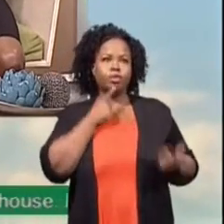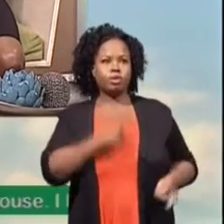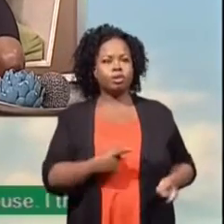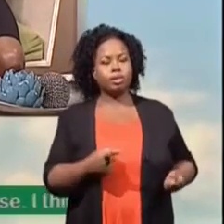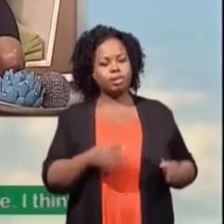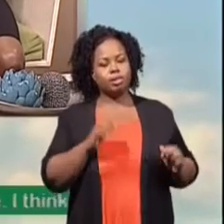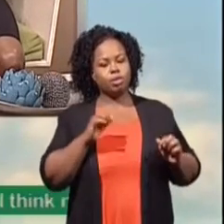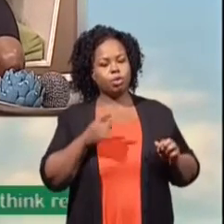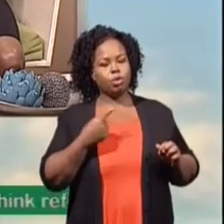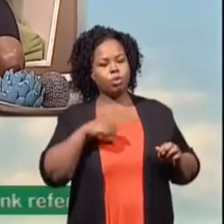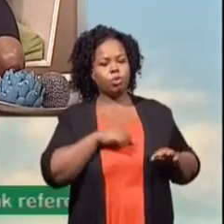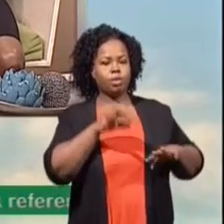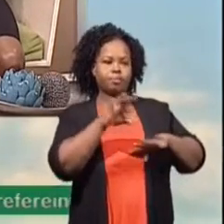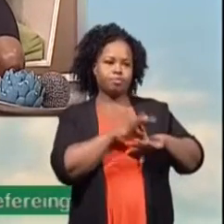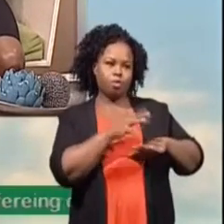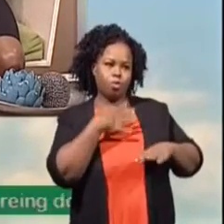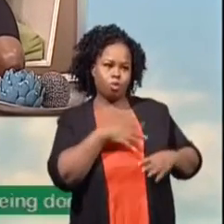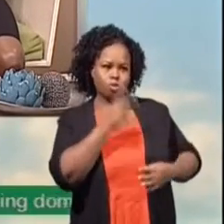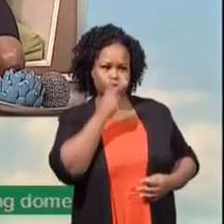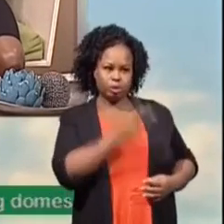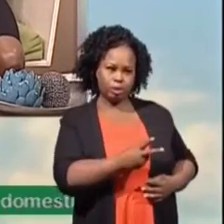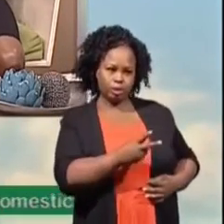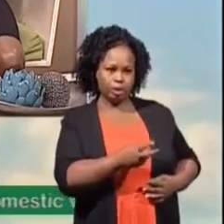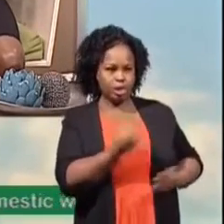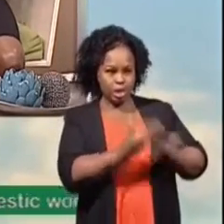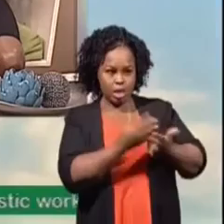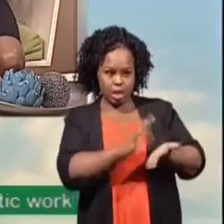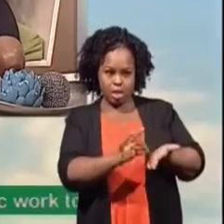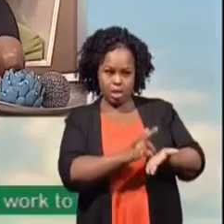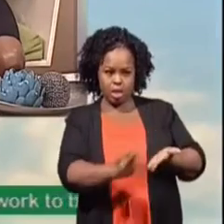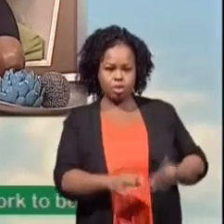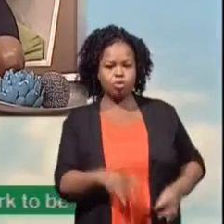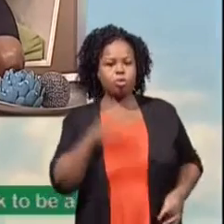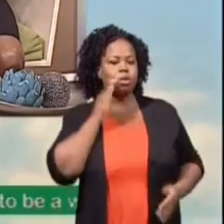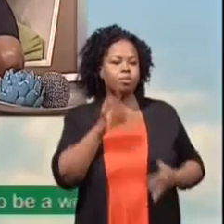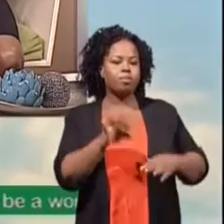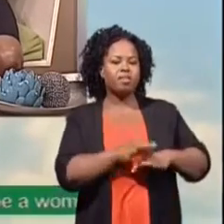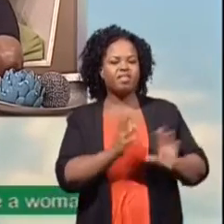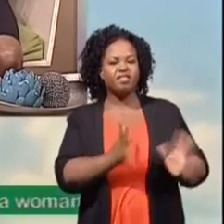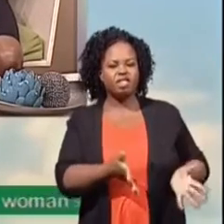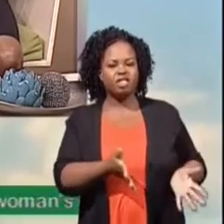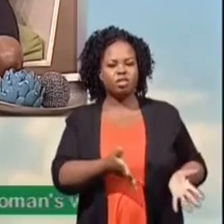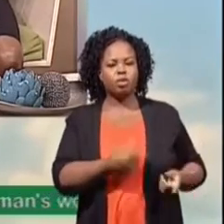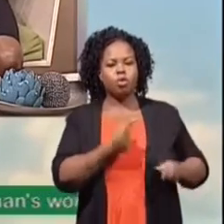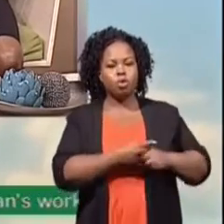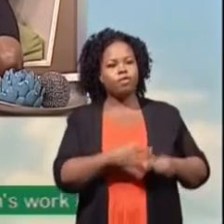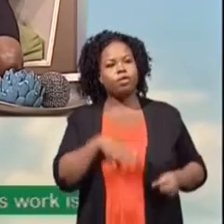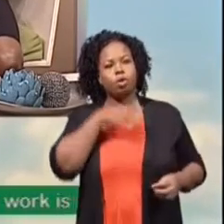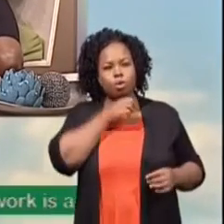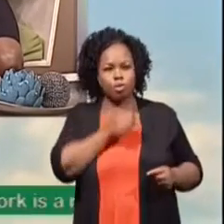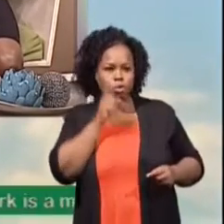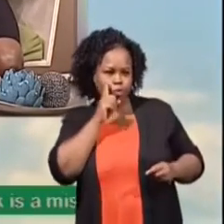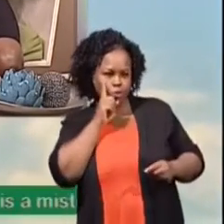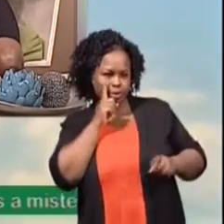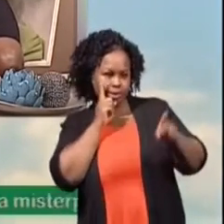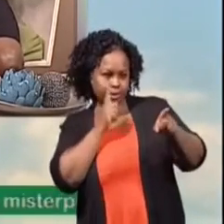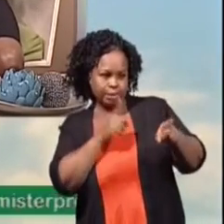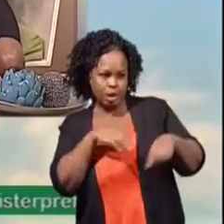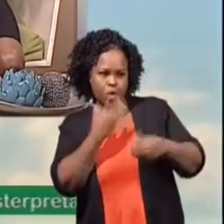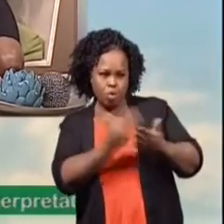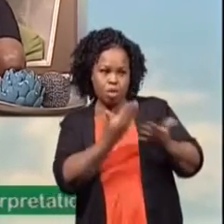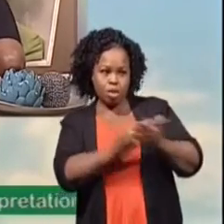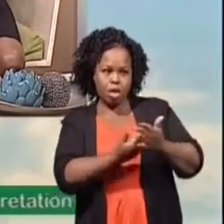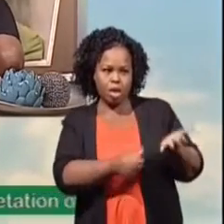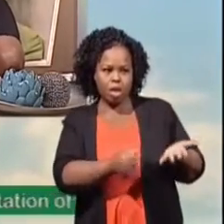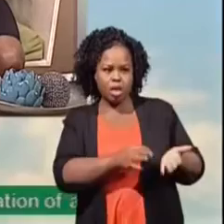mona e tlabe nthona hore re monyetse re batlo bona hore o gona go kolomaka. So after getting married e tlabe nthola gore ha ile kotisa ha bo mona pele